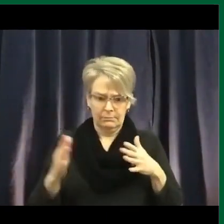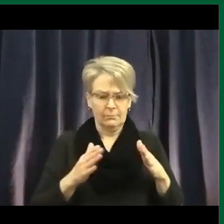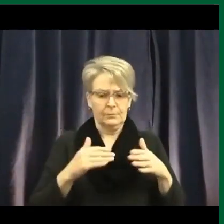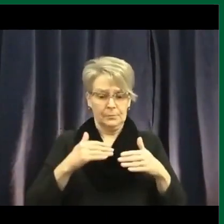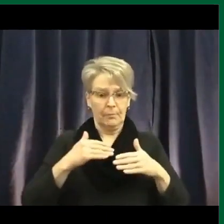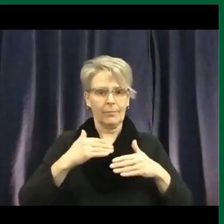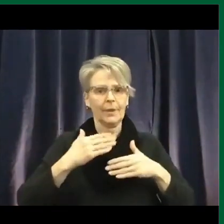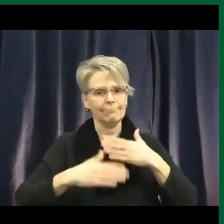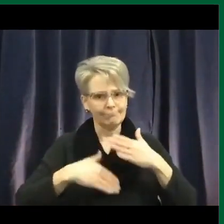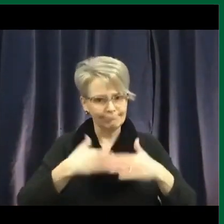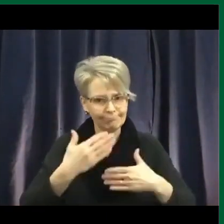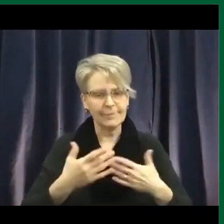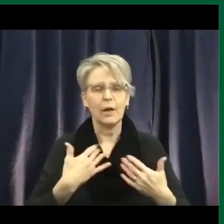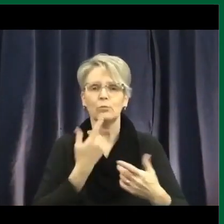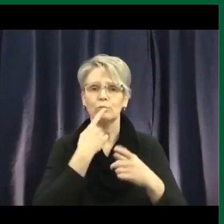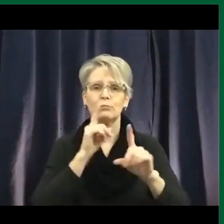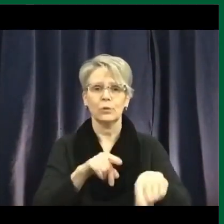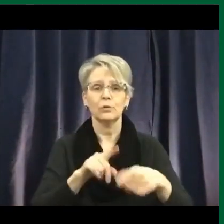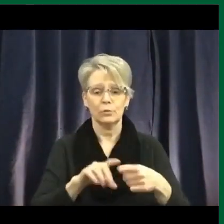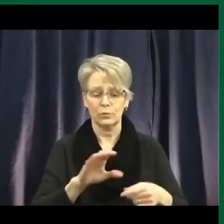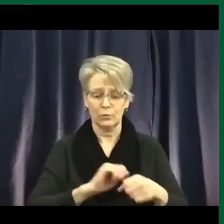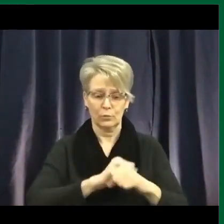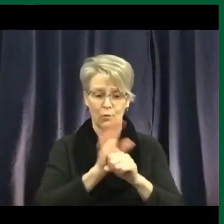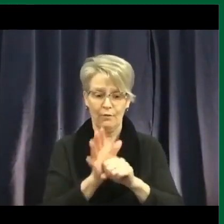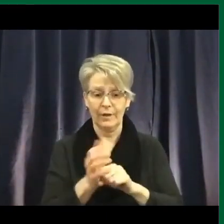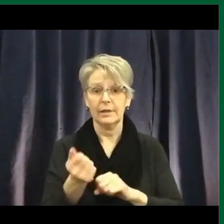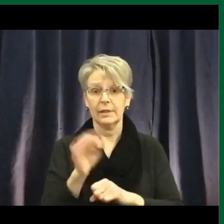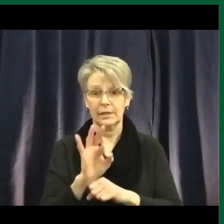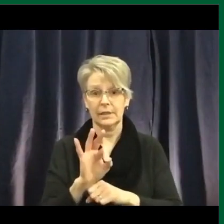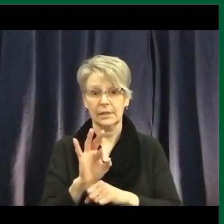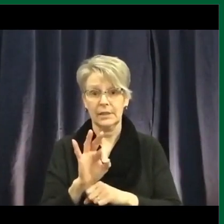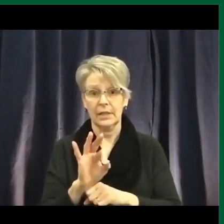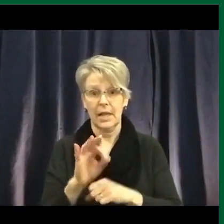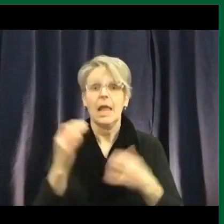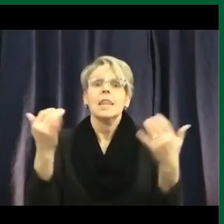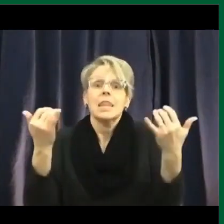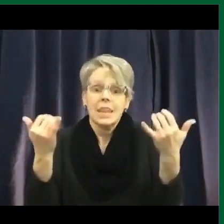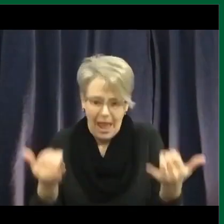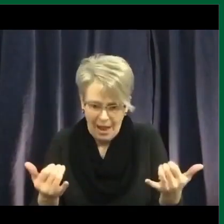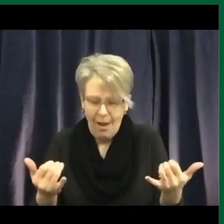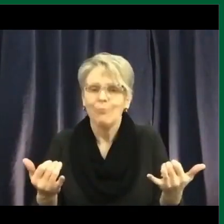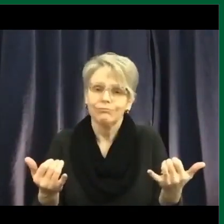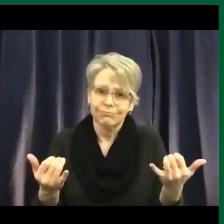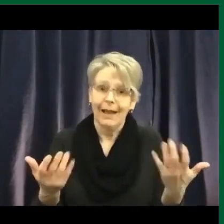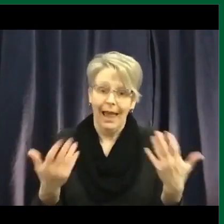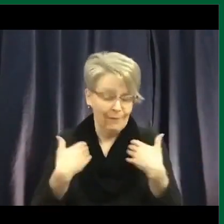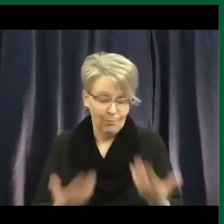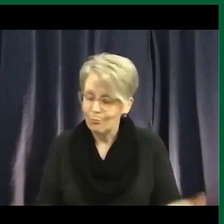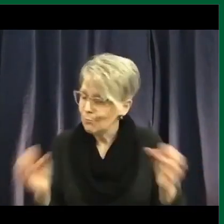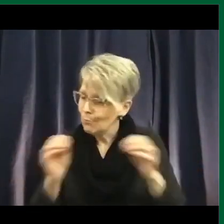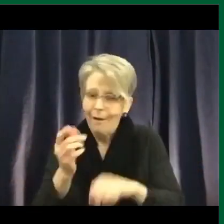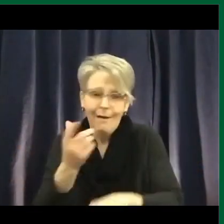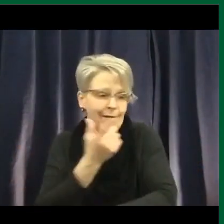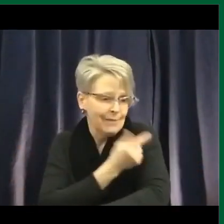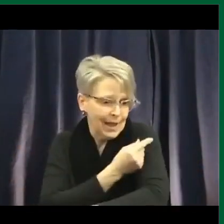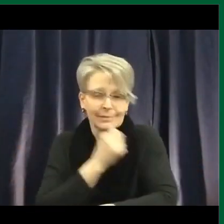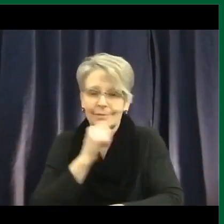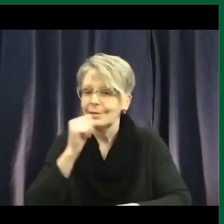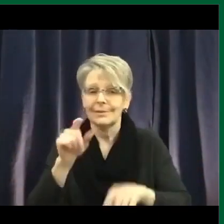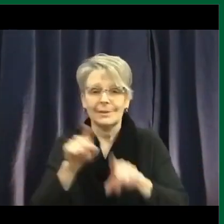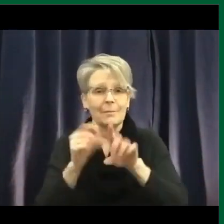in our response to COVID-19, and that is having now access to many more vaccines than we have had access